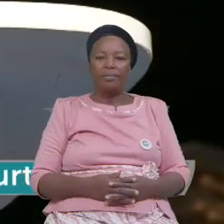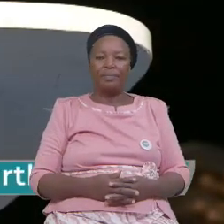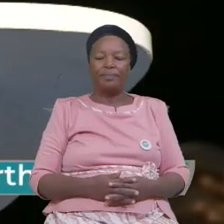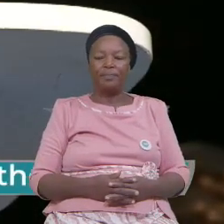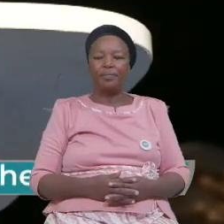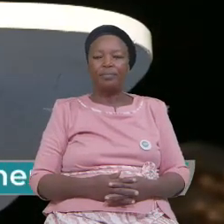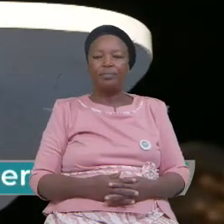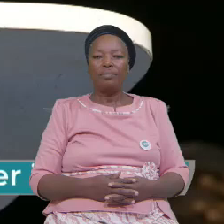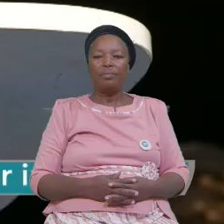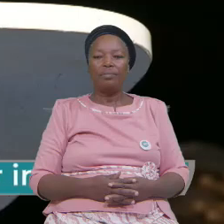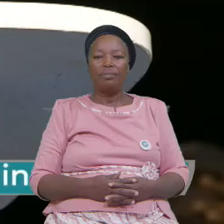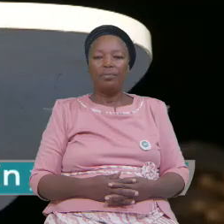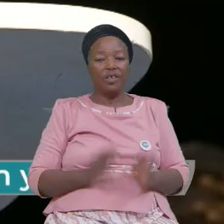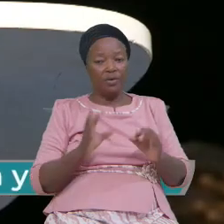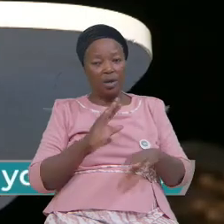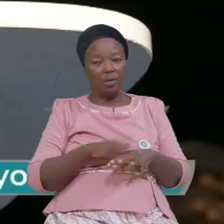If you are on television,